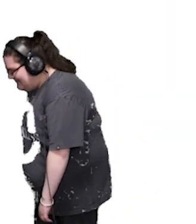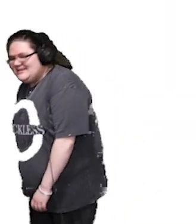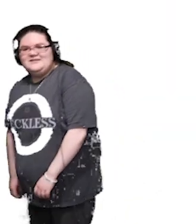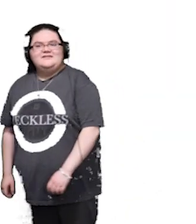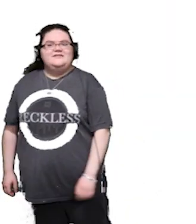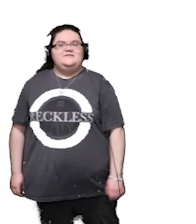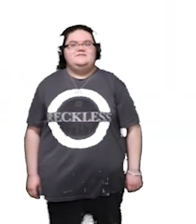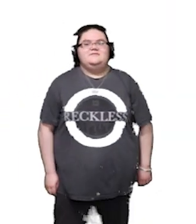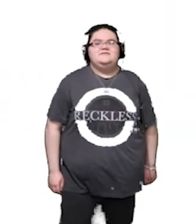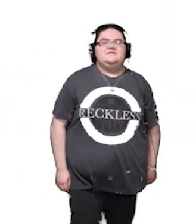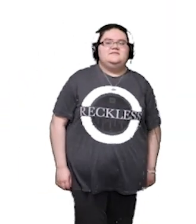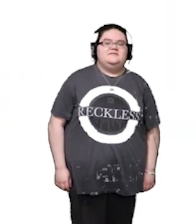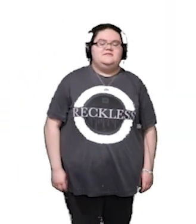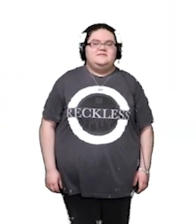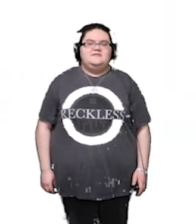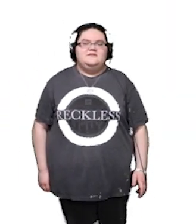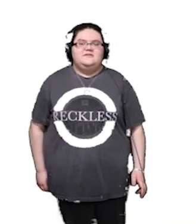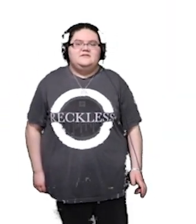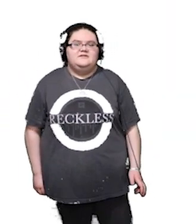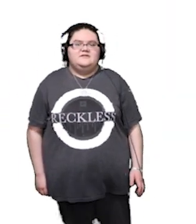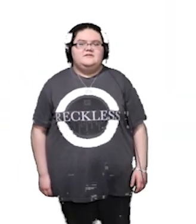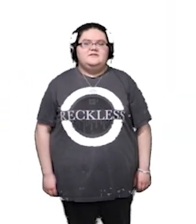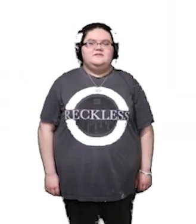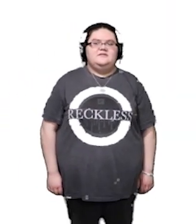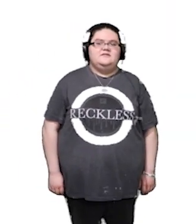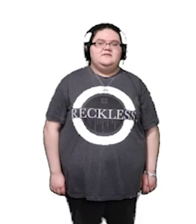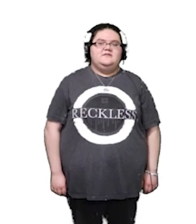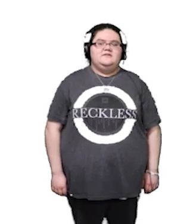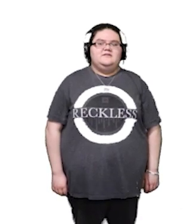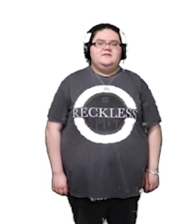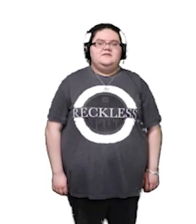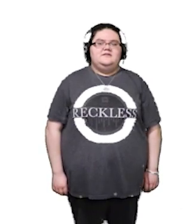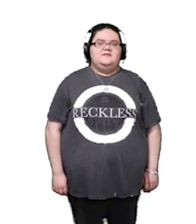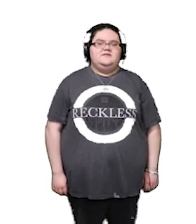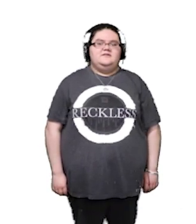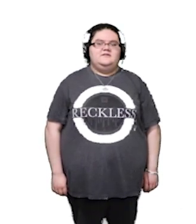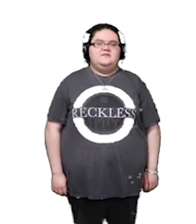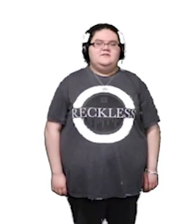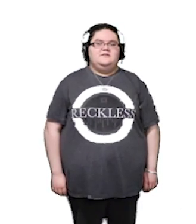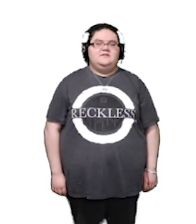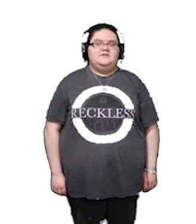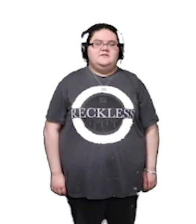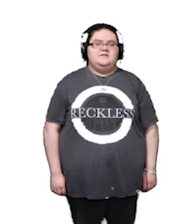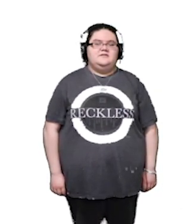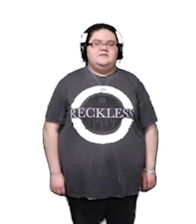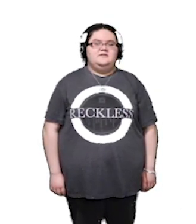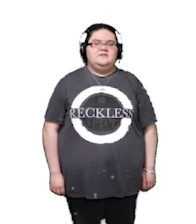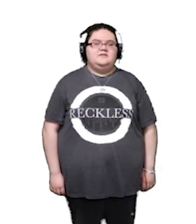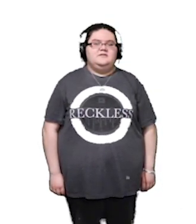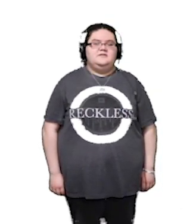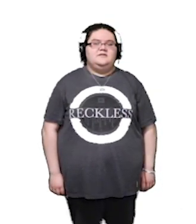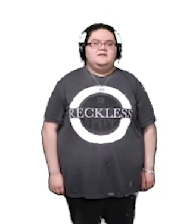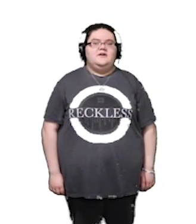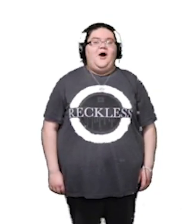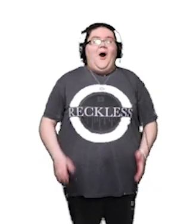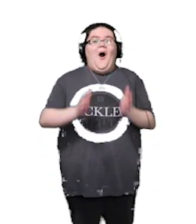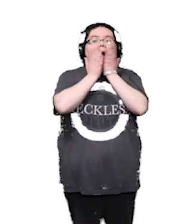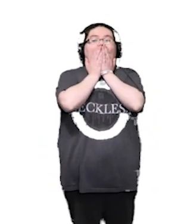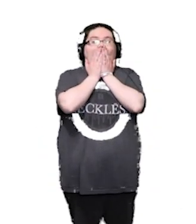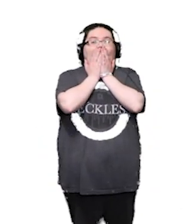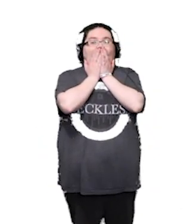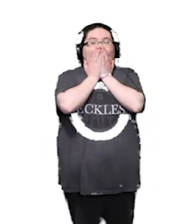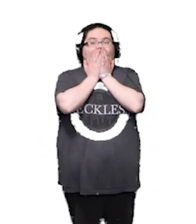married women. Name something you've been wishing for years your husband would do. Gina? Make me come.